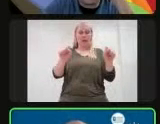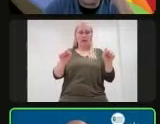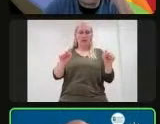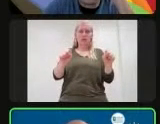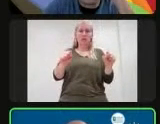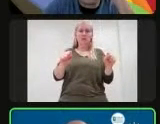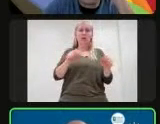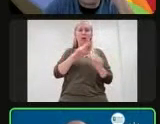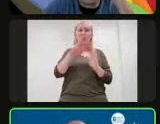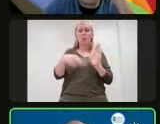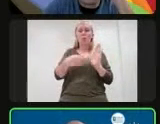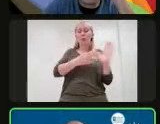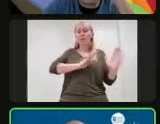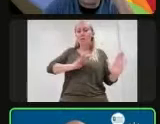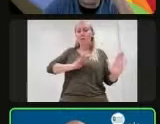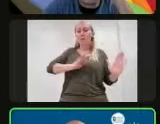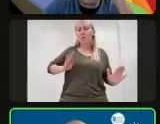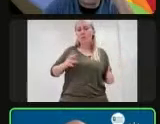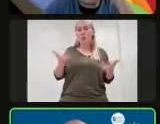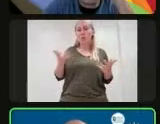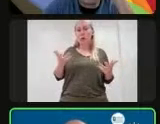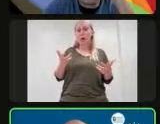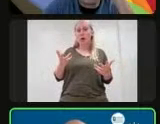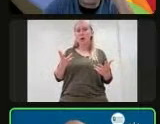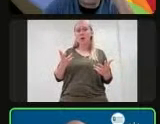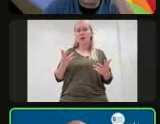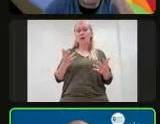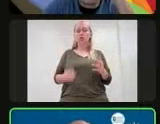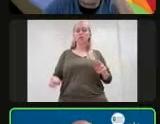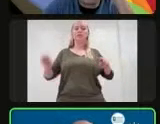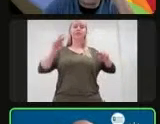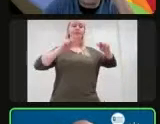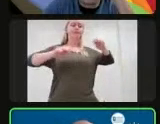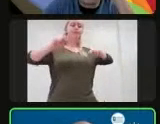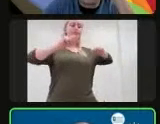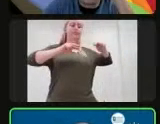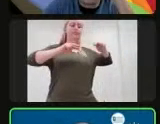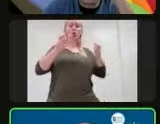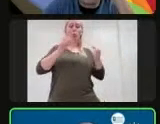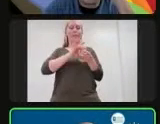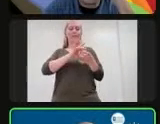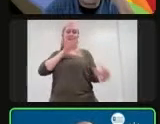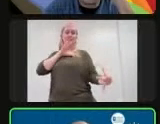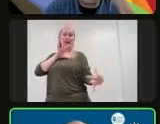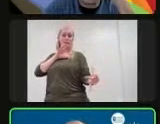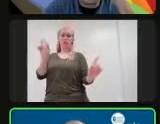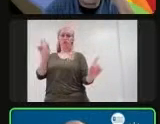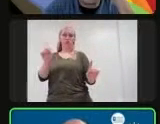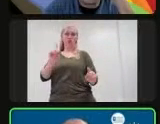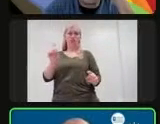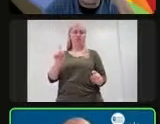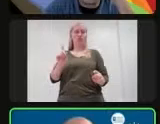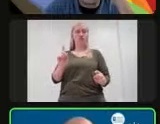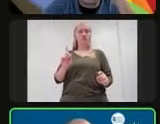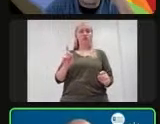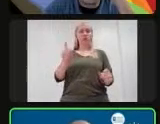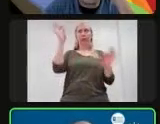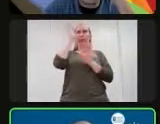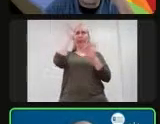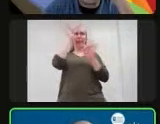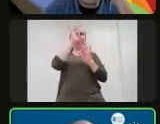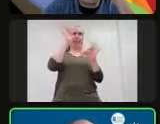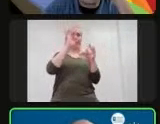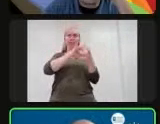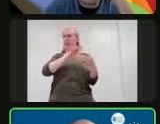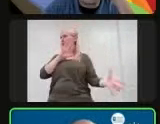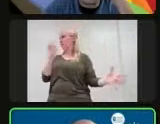The role of the board here is informed oversight. We don't want to be disengaged. We don't just, don't know anything. We just don't